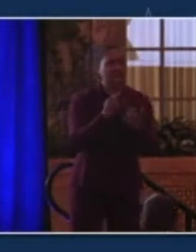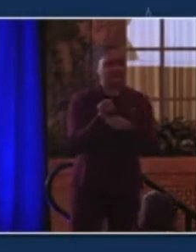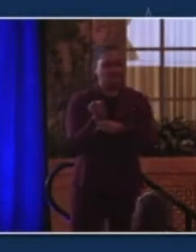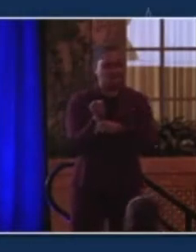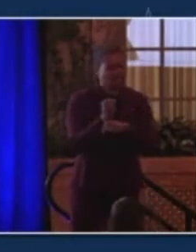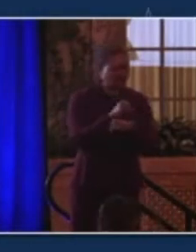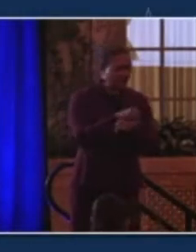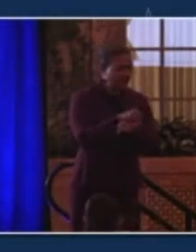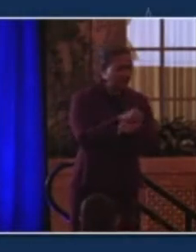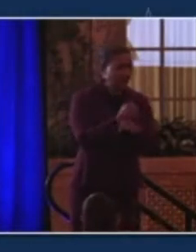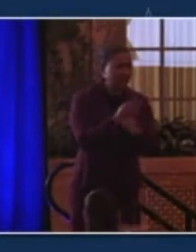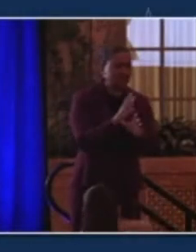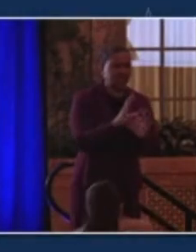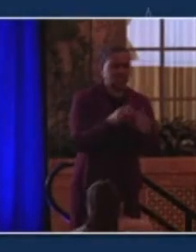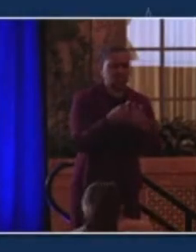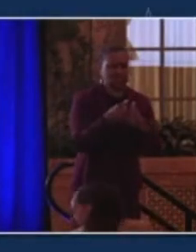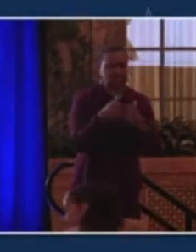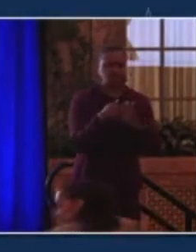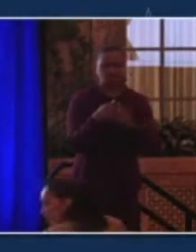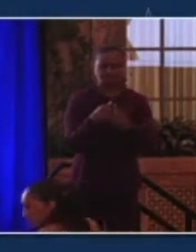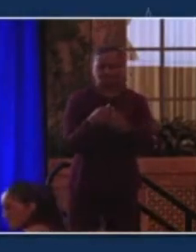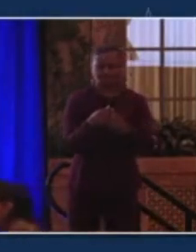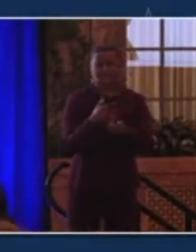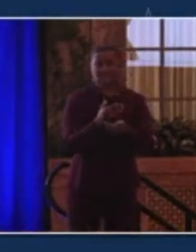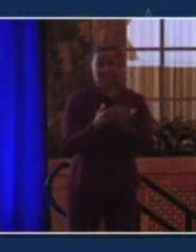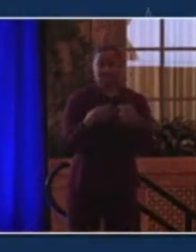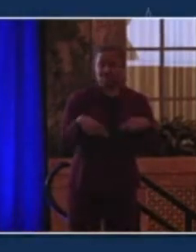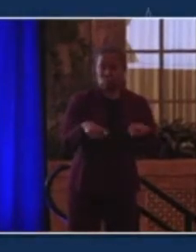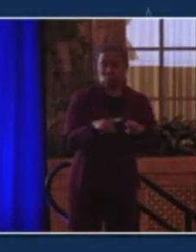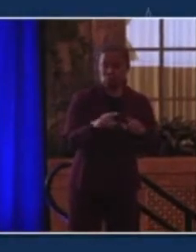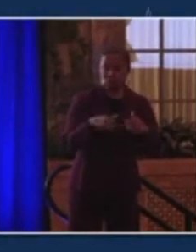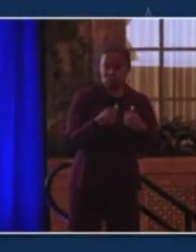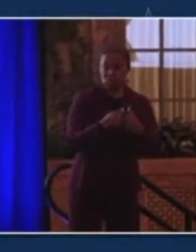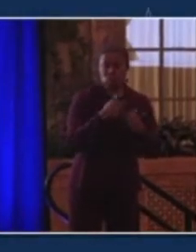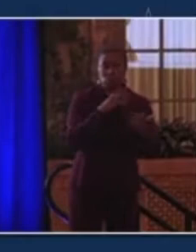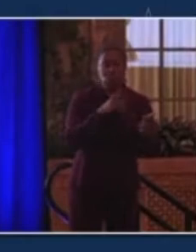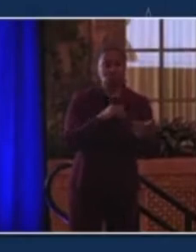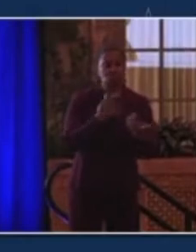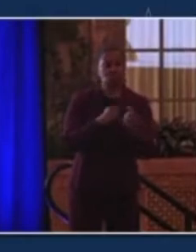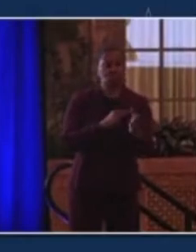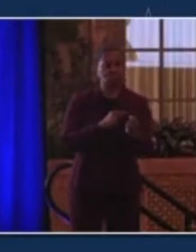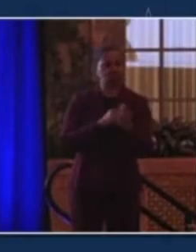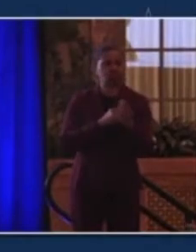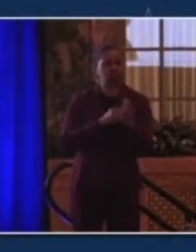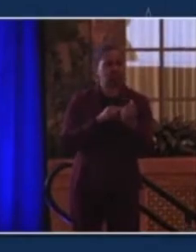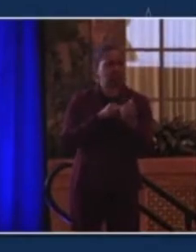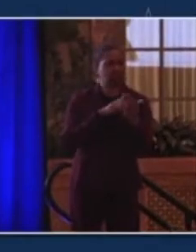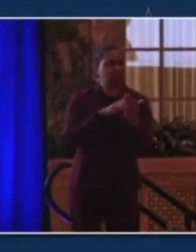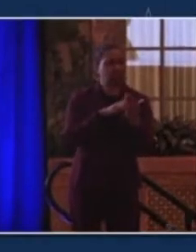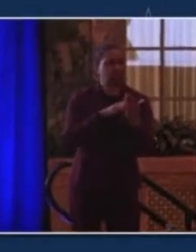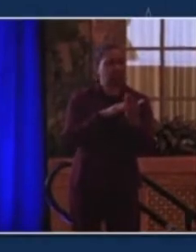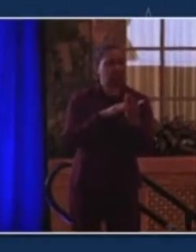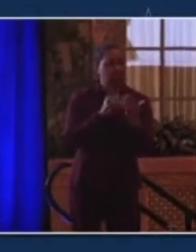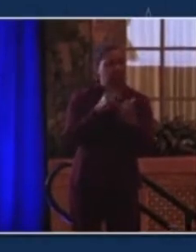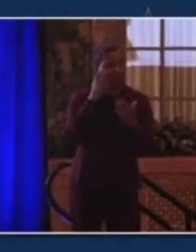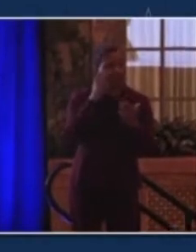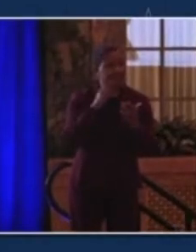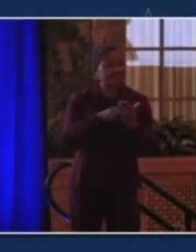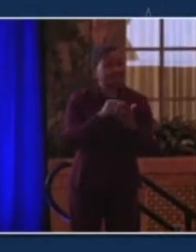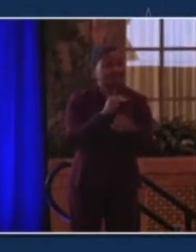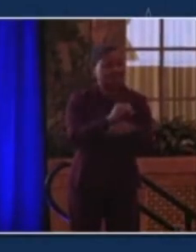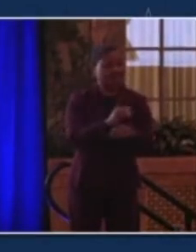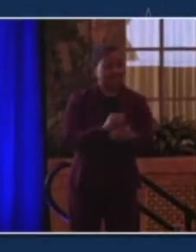overcome by many challenges. And some of those who stood up to the challenges have been recognized